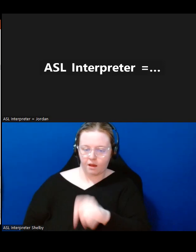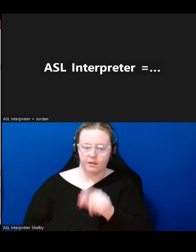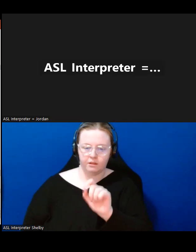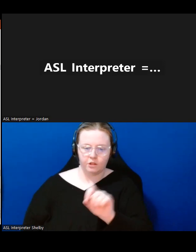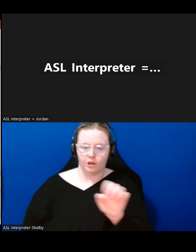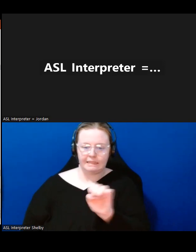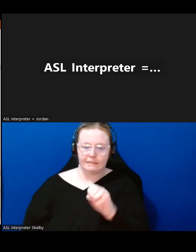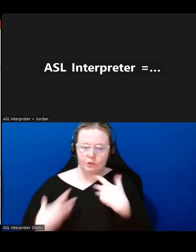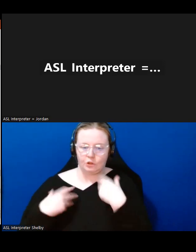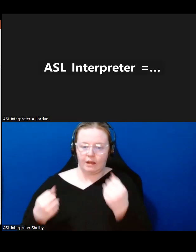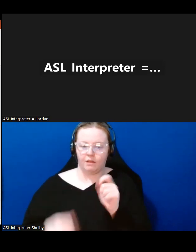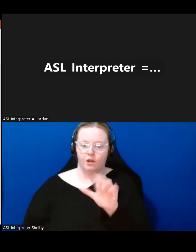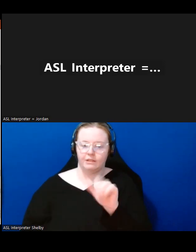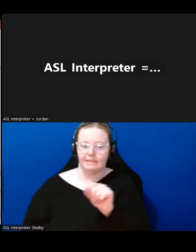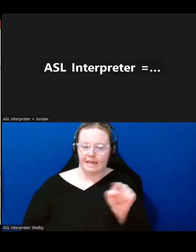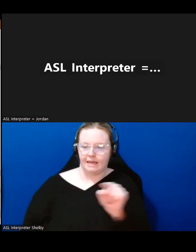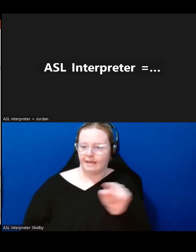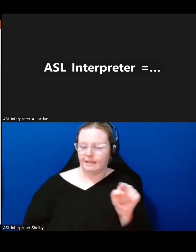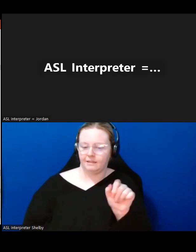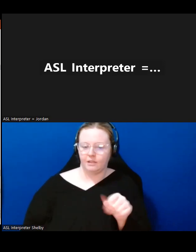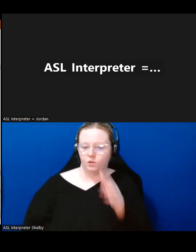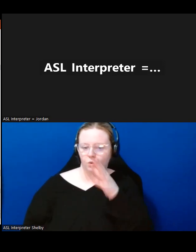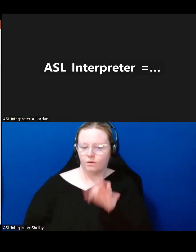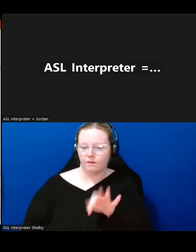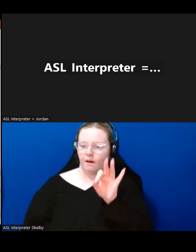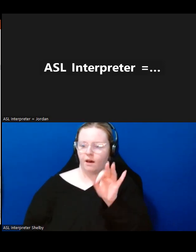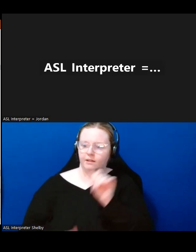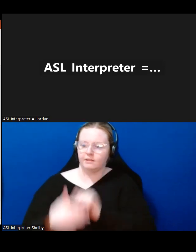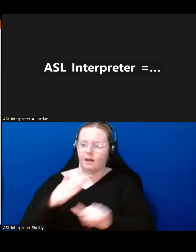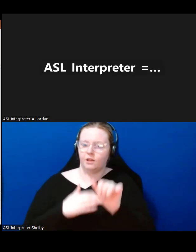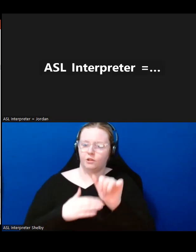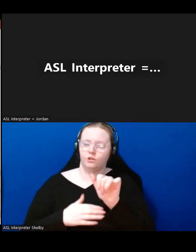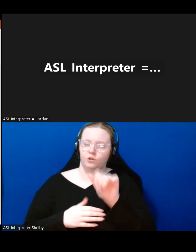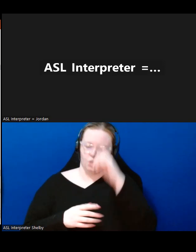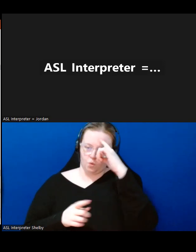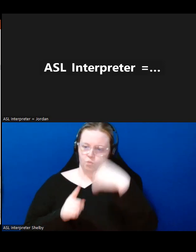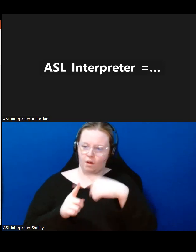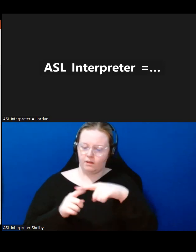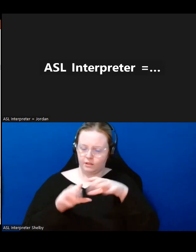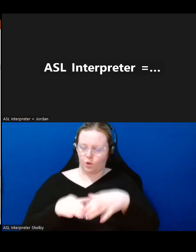www.hi.easternhealth.ca, and you can find it there in the For Communities section under the Wellness Coalition's